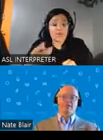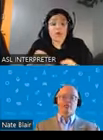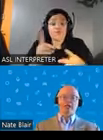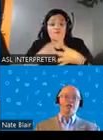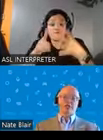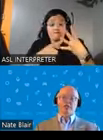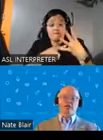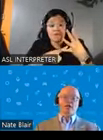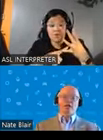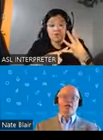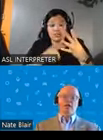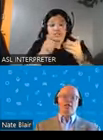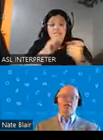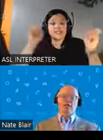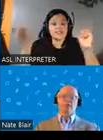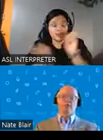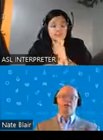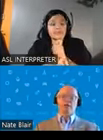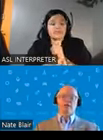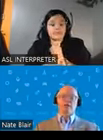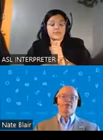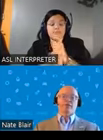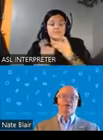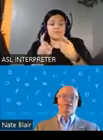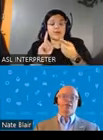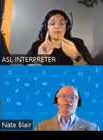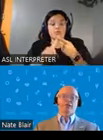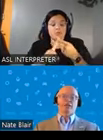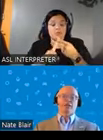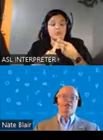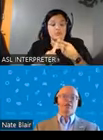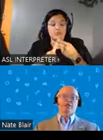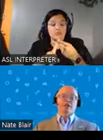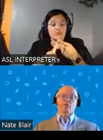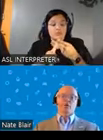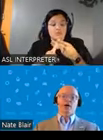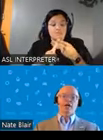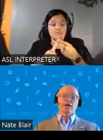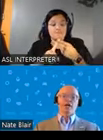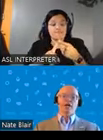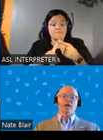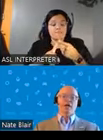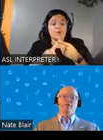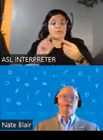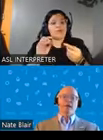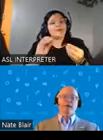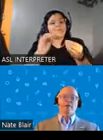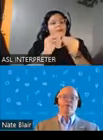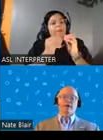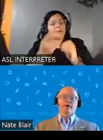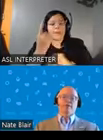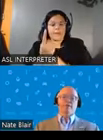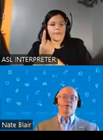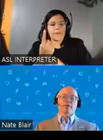is changes to the graphical representation. Here in scenario one, we